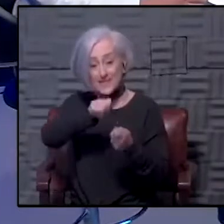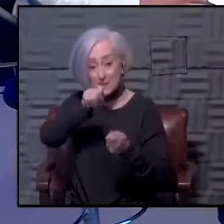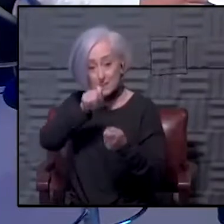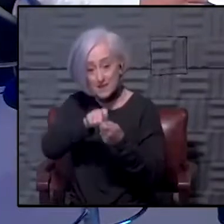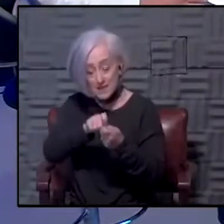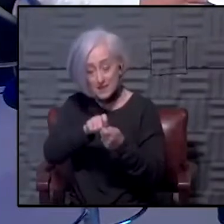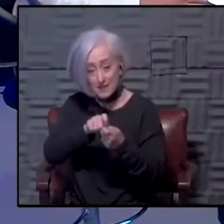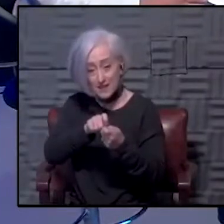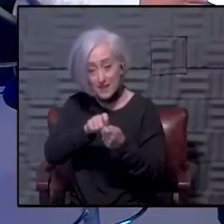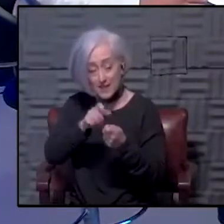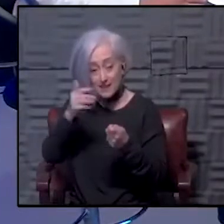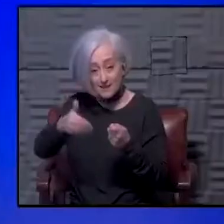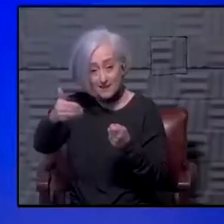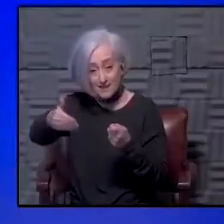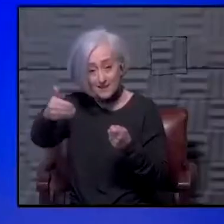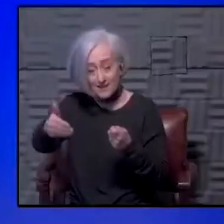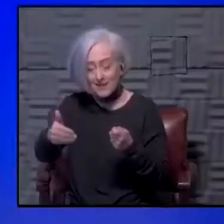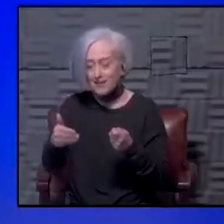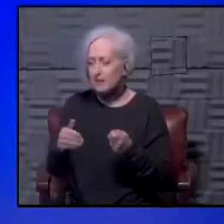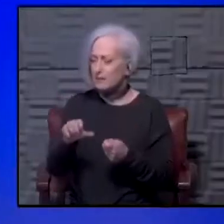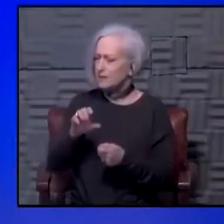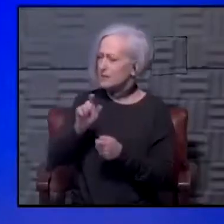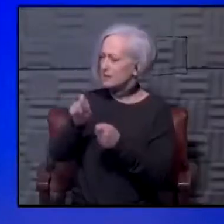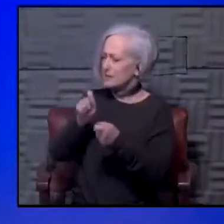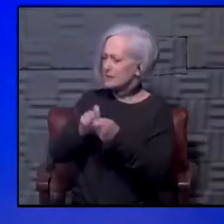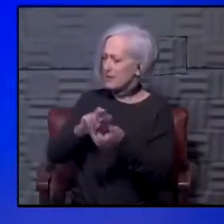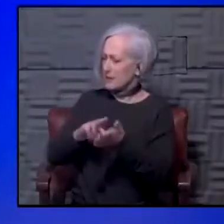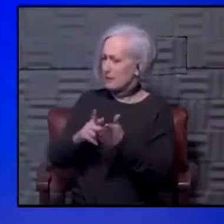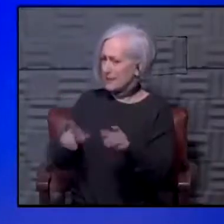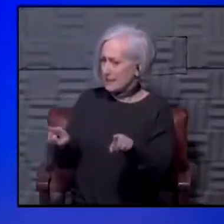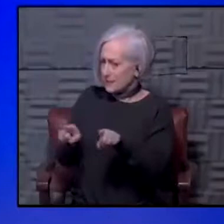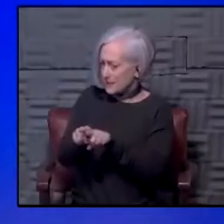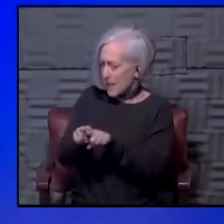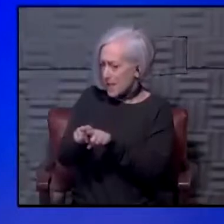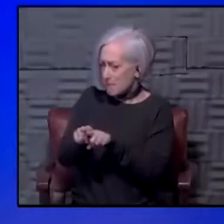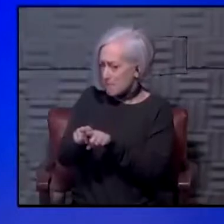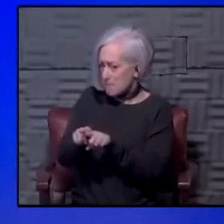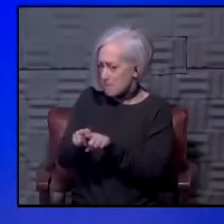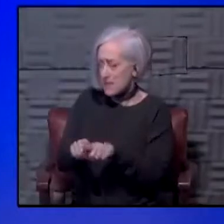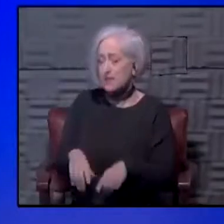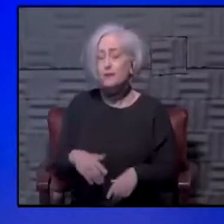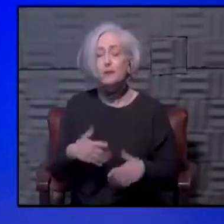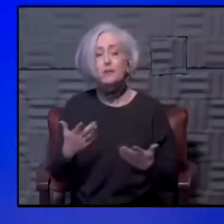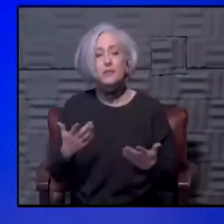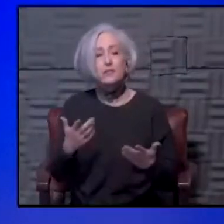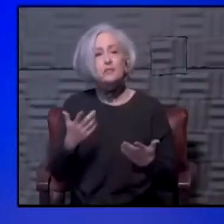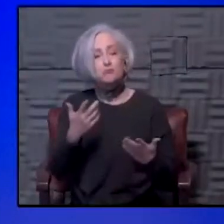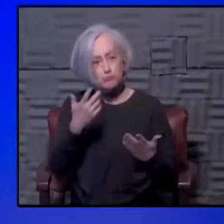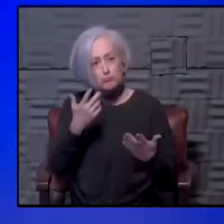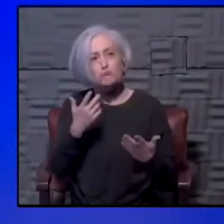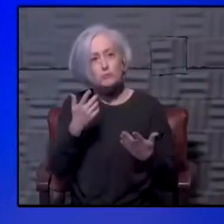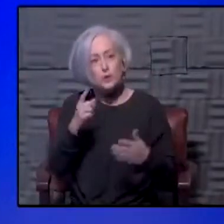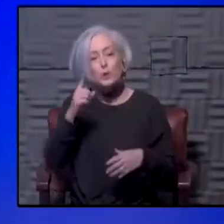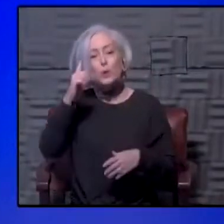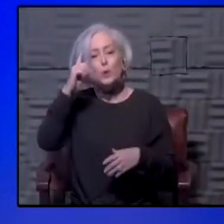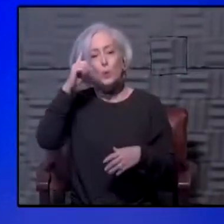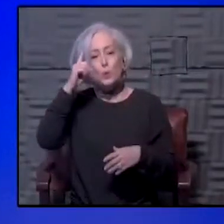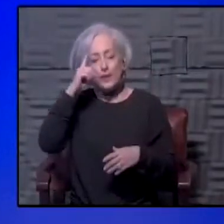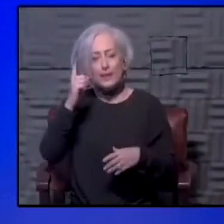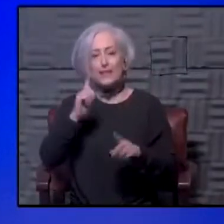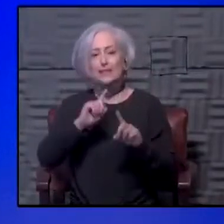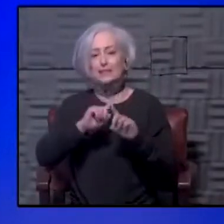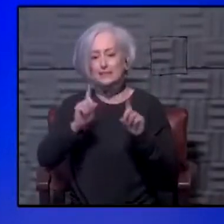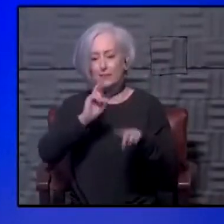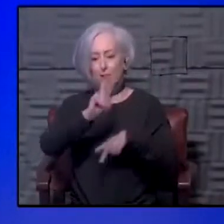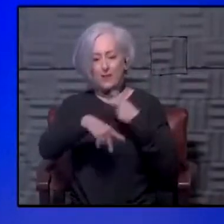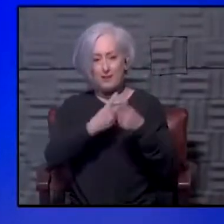tell me? Specific, you mean the same? Or? Yeah. I think we anticipate now, as we've already seen these variants arising, we know